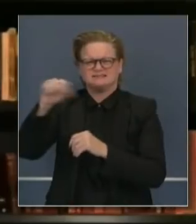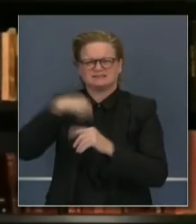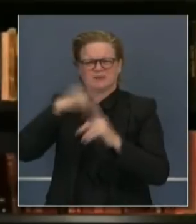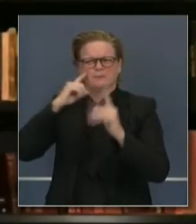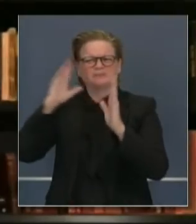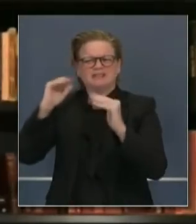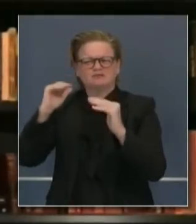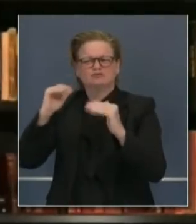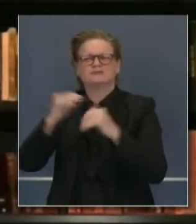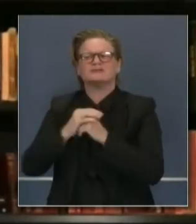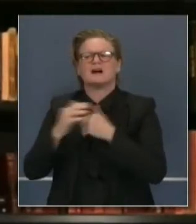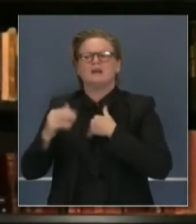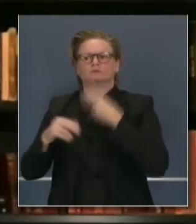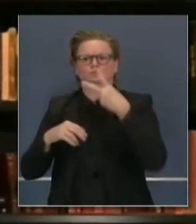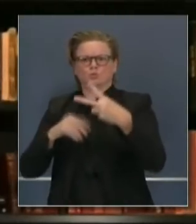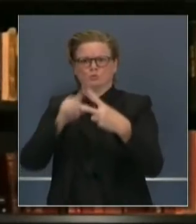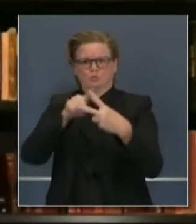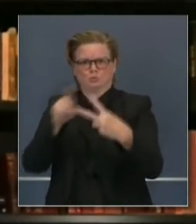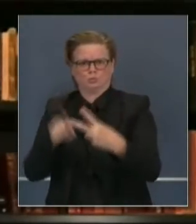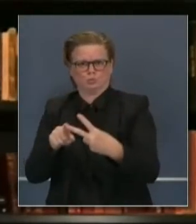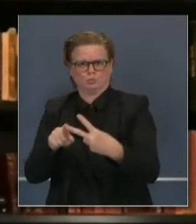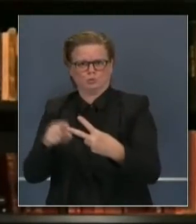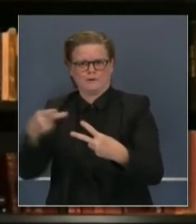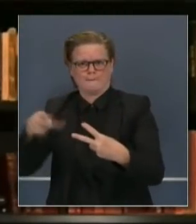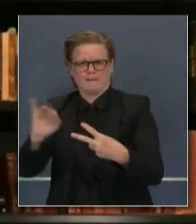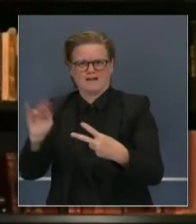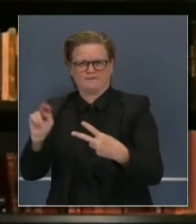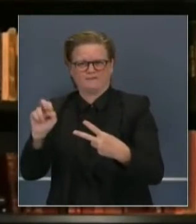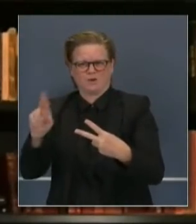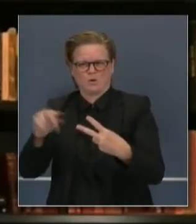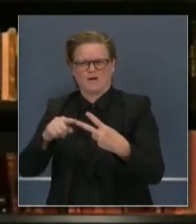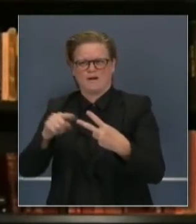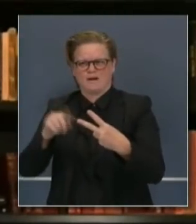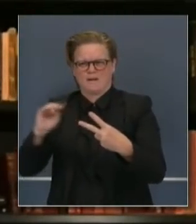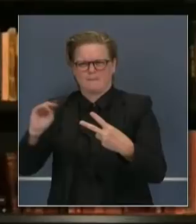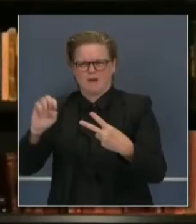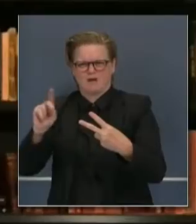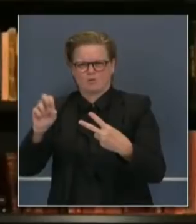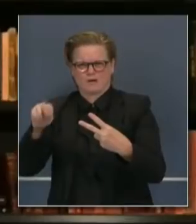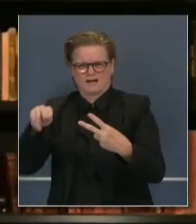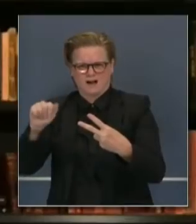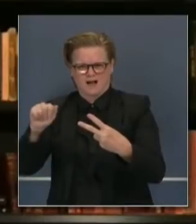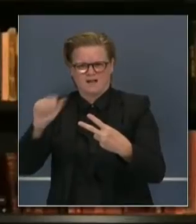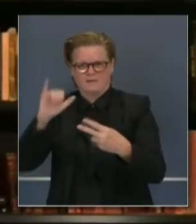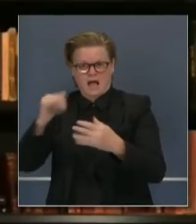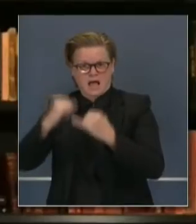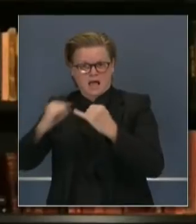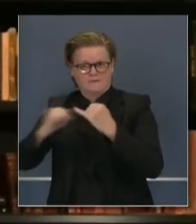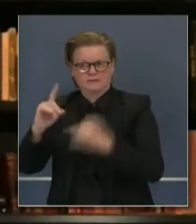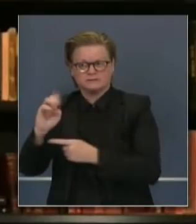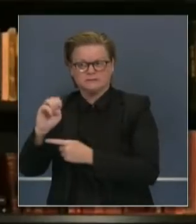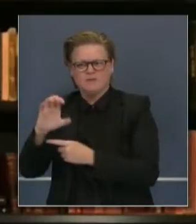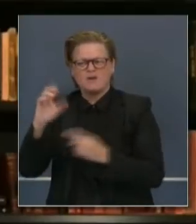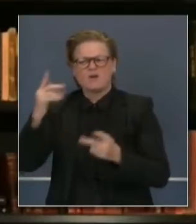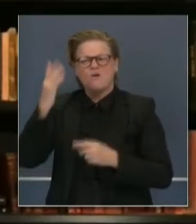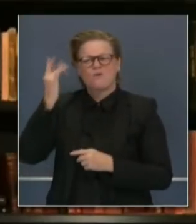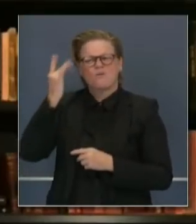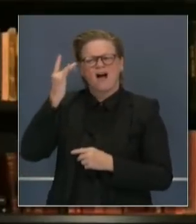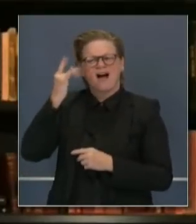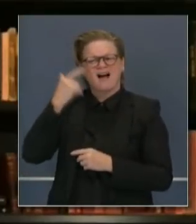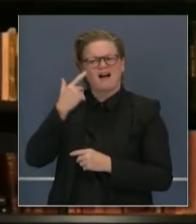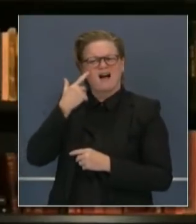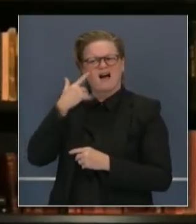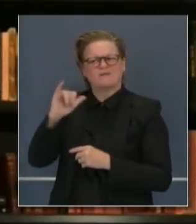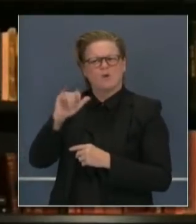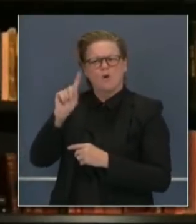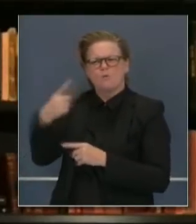COVID vaccines will be ready for distribution by the end of December. So then why is California only getting 327,000